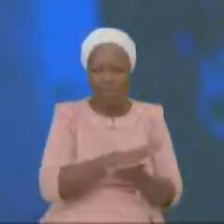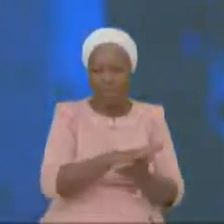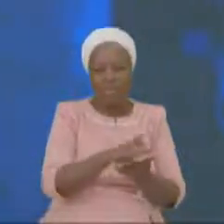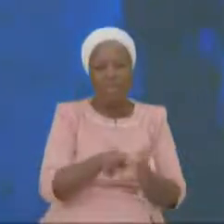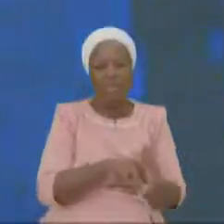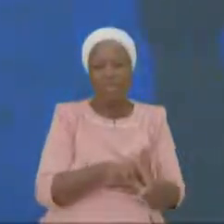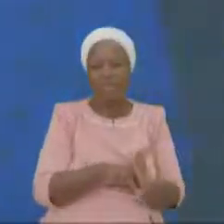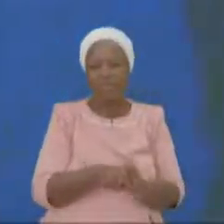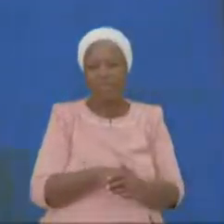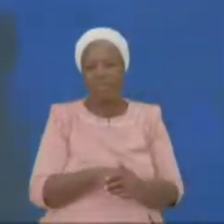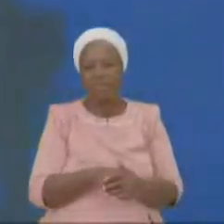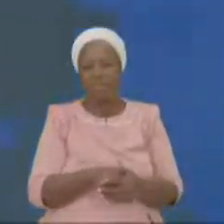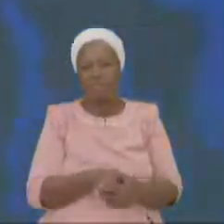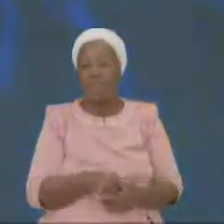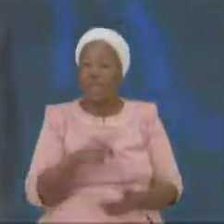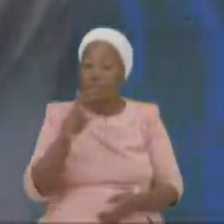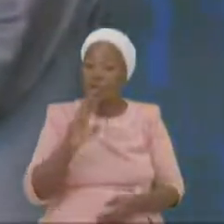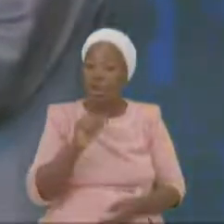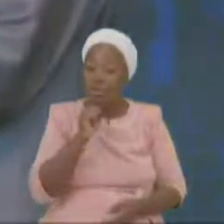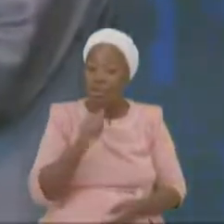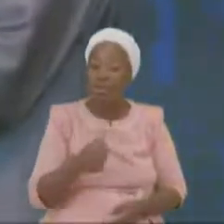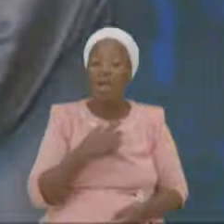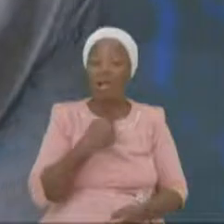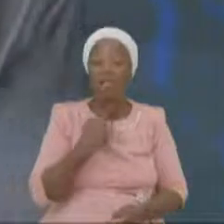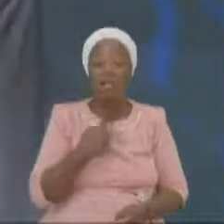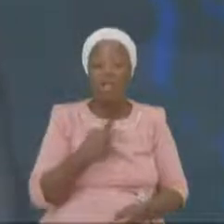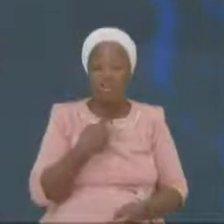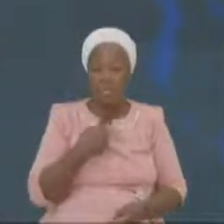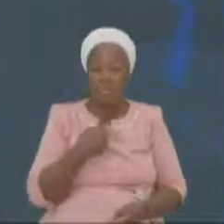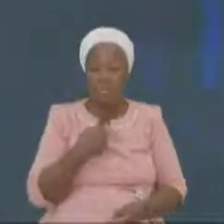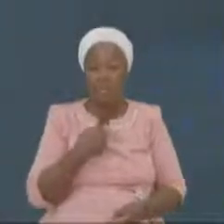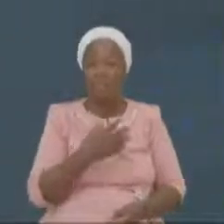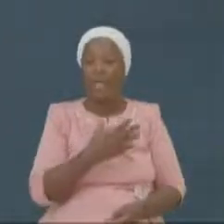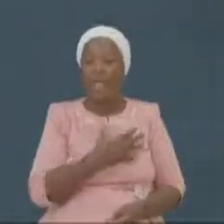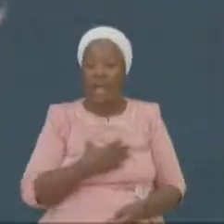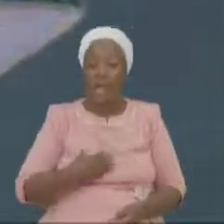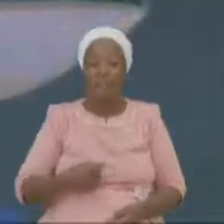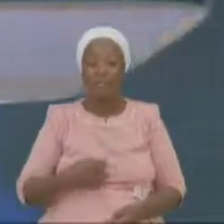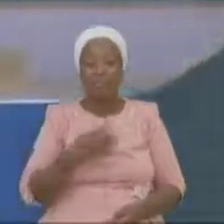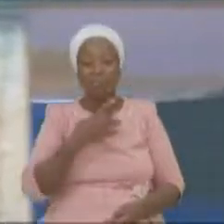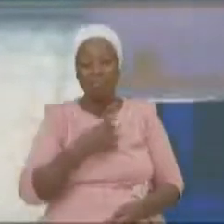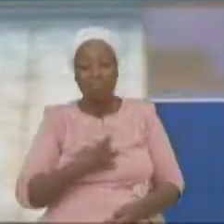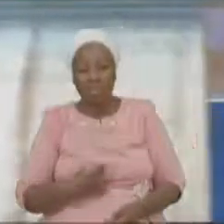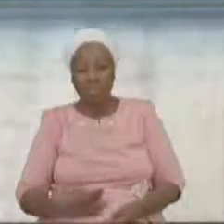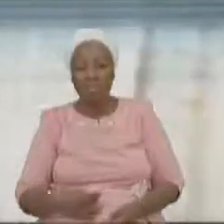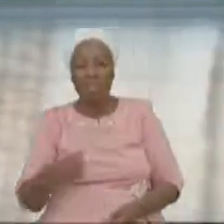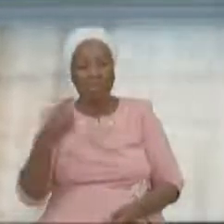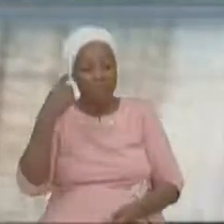unrighteousness. You're not thirsty and hungry for